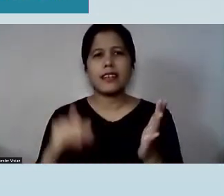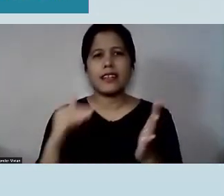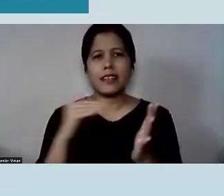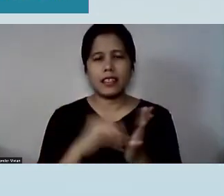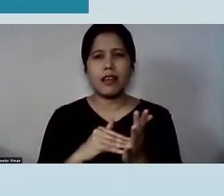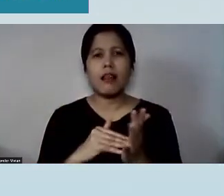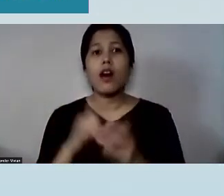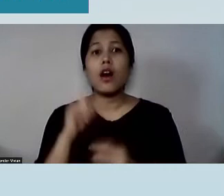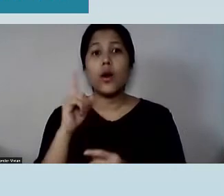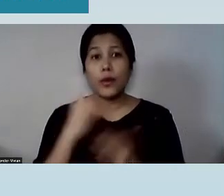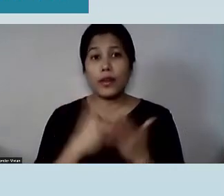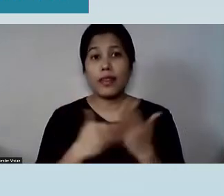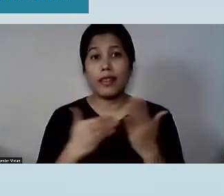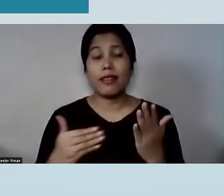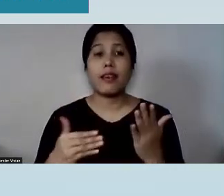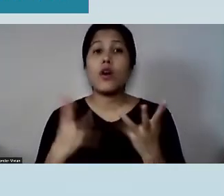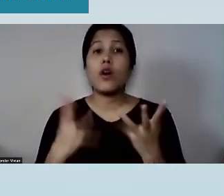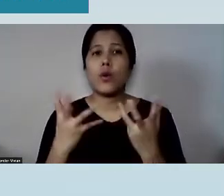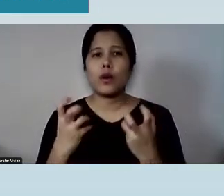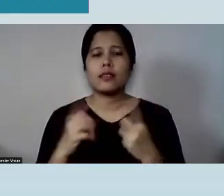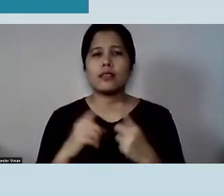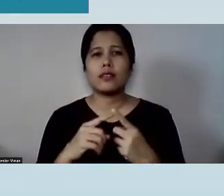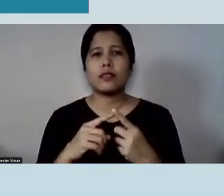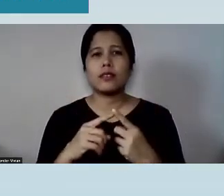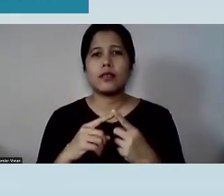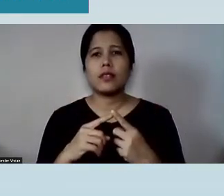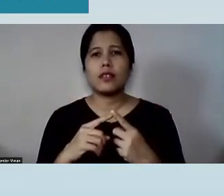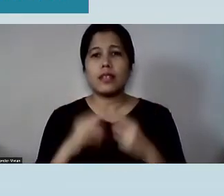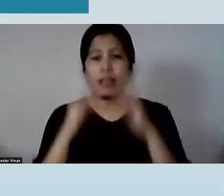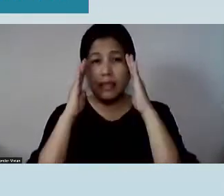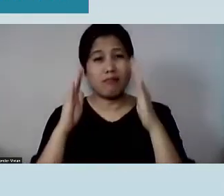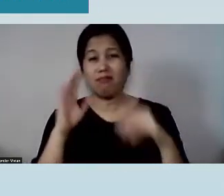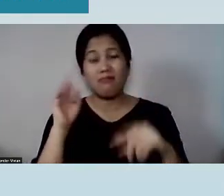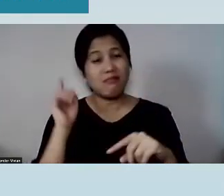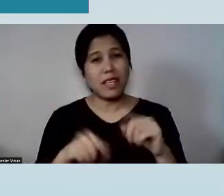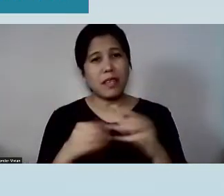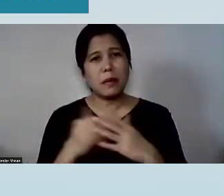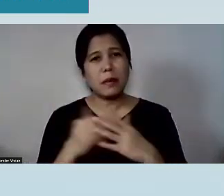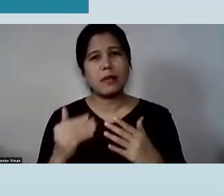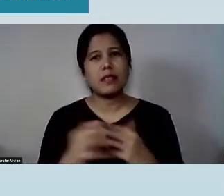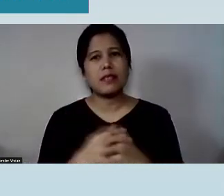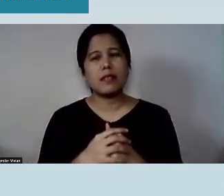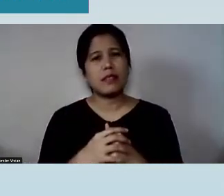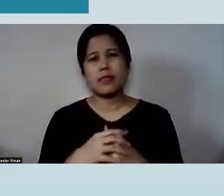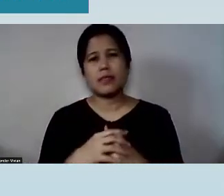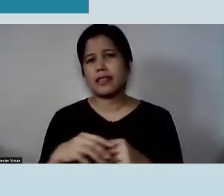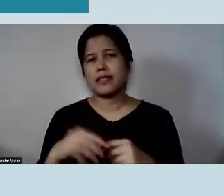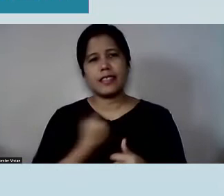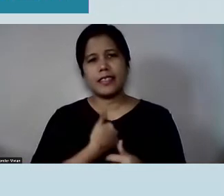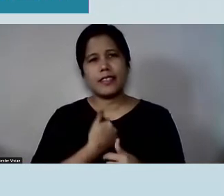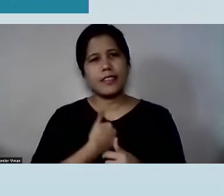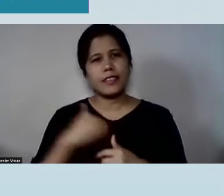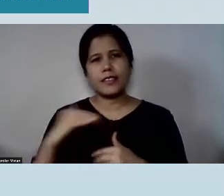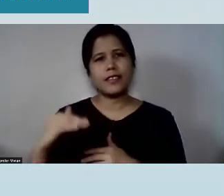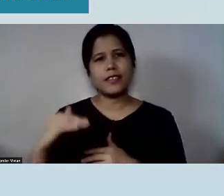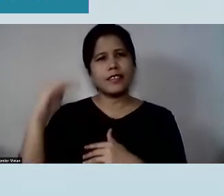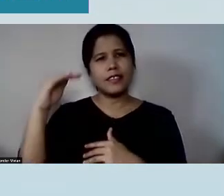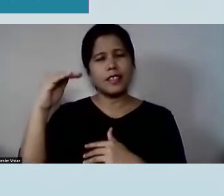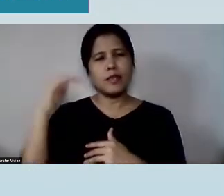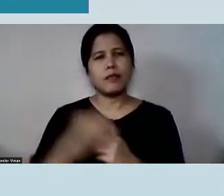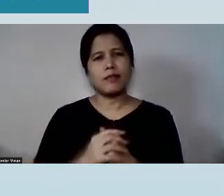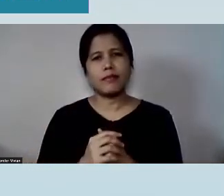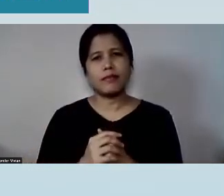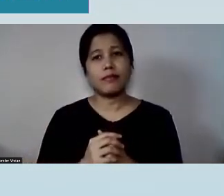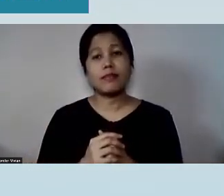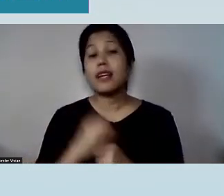is one thing we want to buy for our children but can't buy, it's self-esteem. So let's not give false praises.